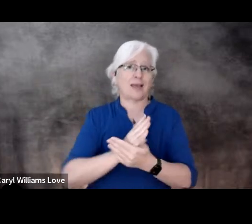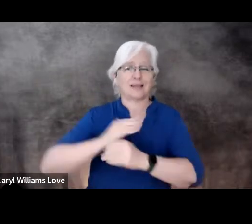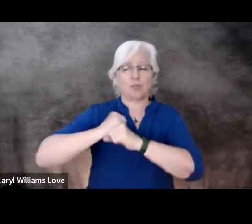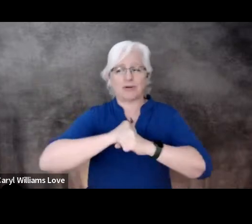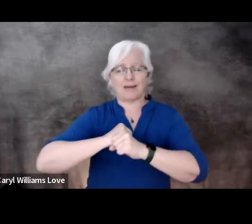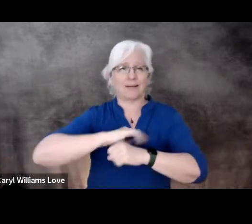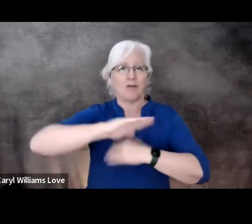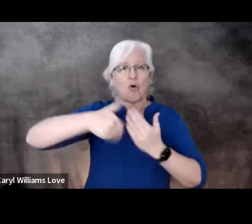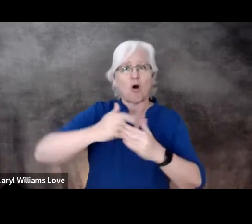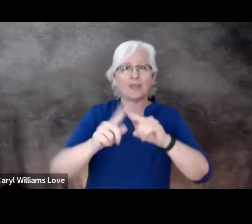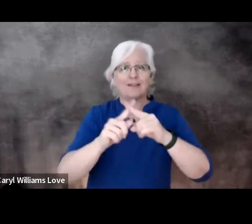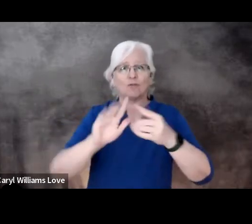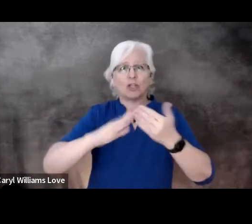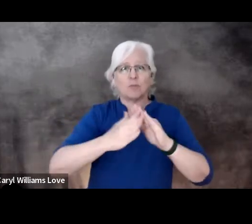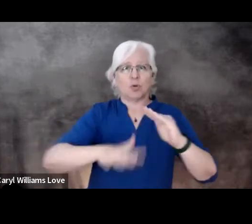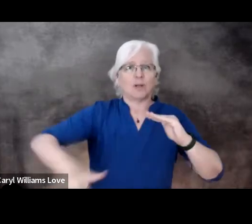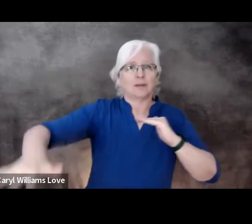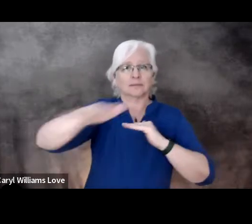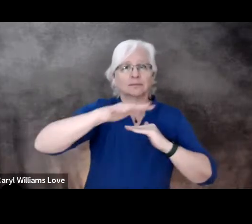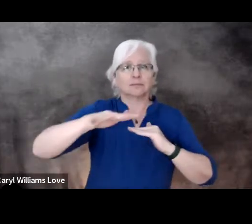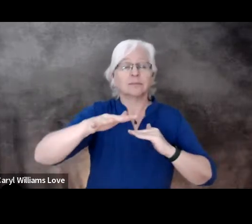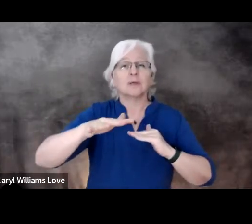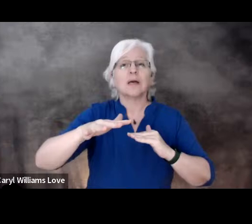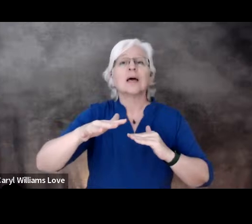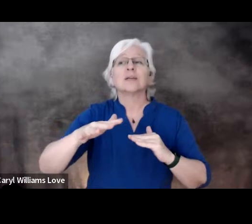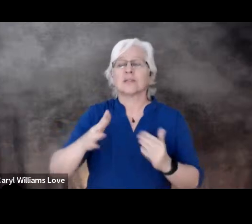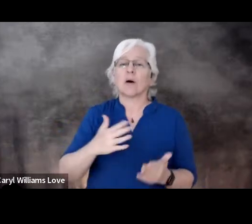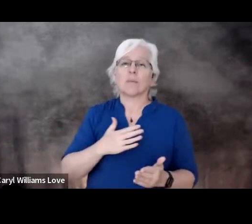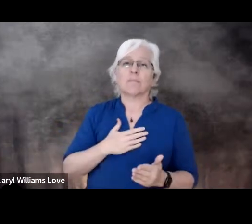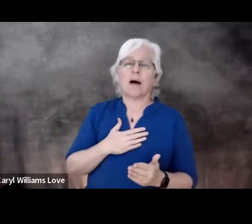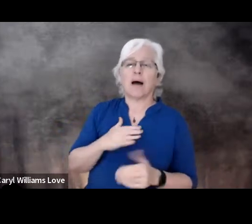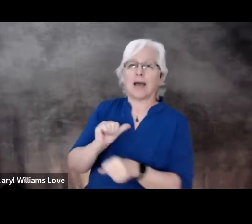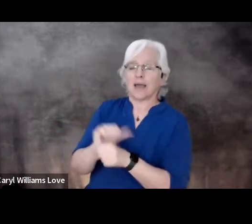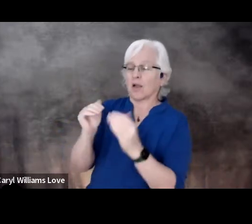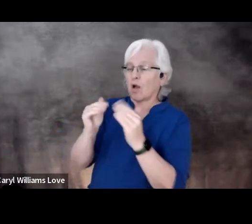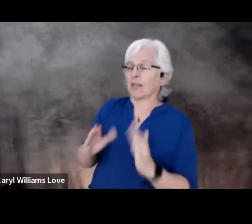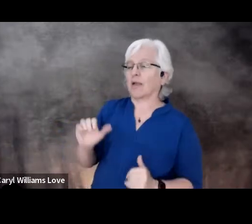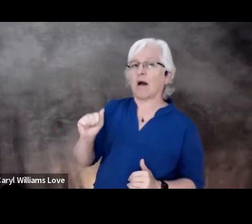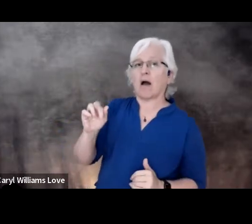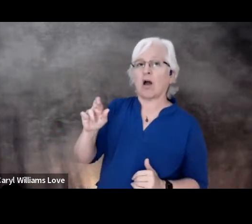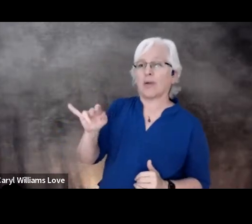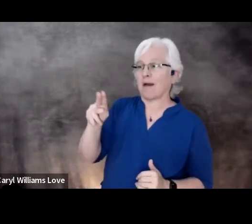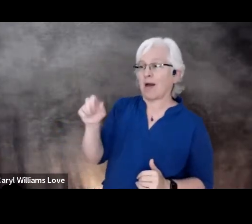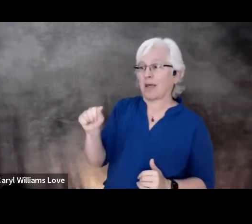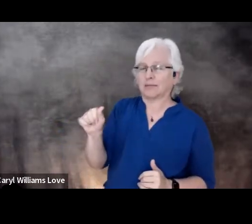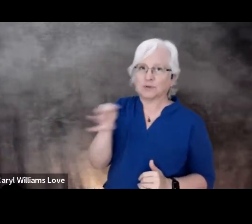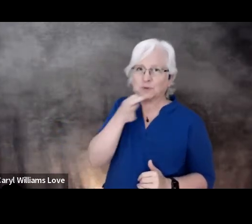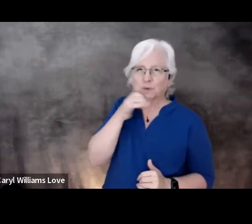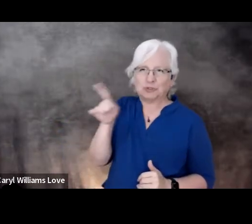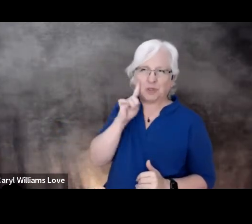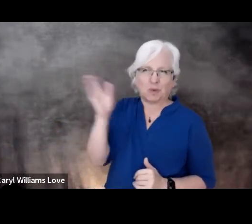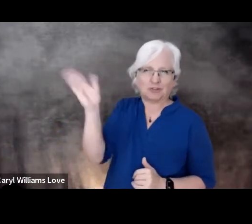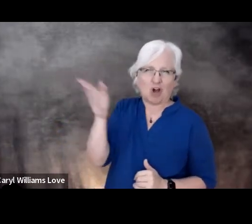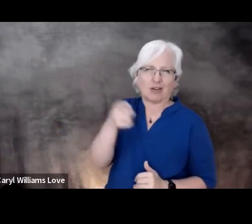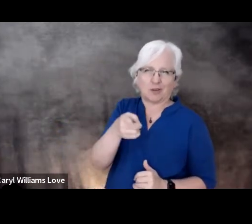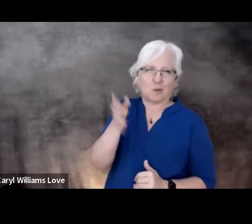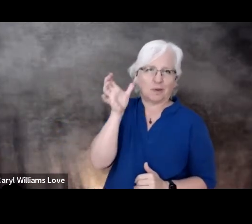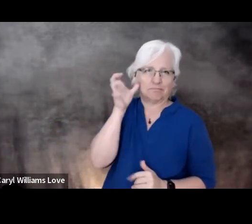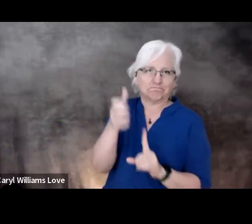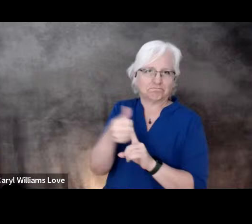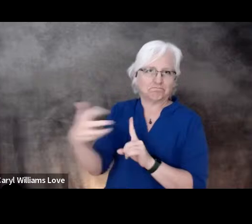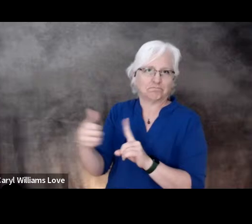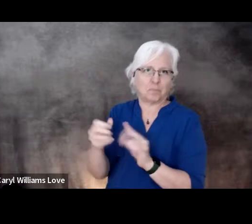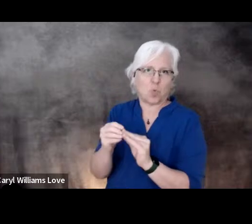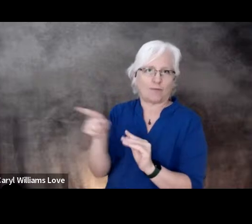that in a very intentional way, led by the work of my colleague Ariana Abulafia, who you'll hear from shortly today. For us,